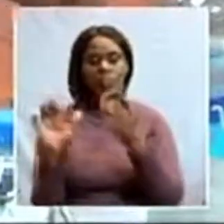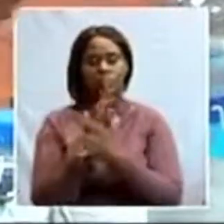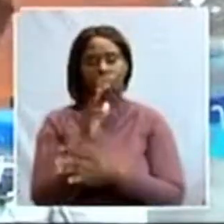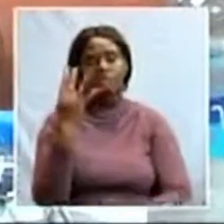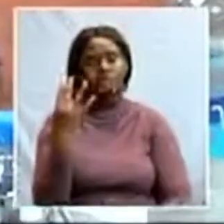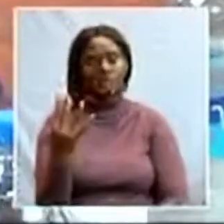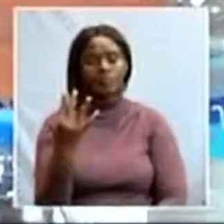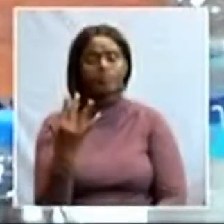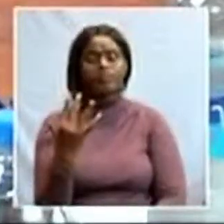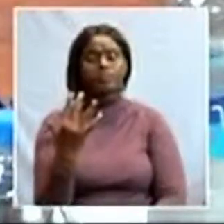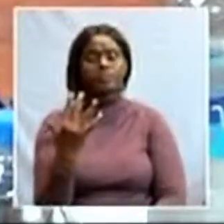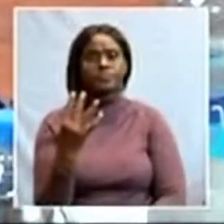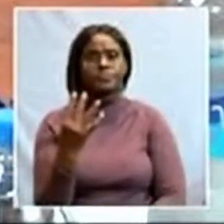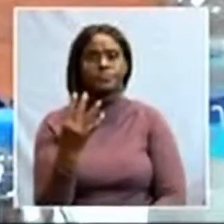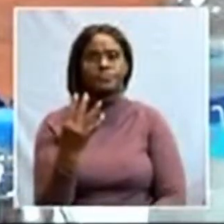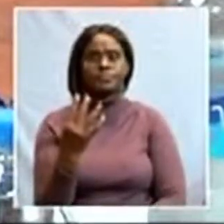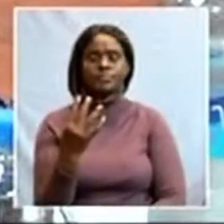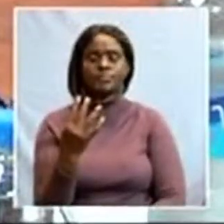4.